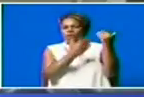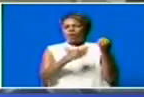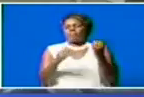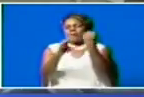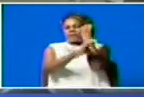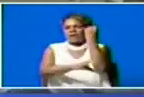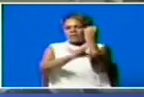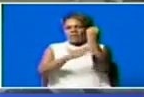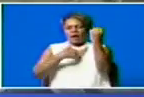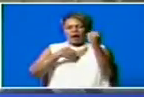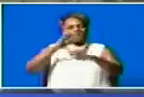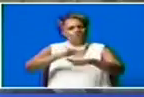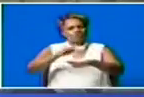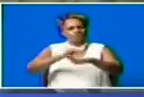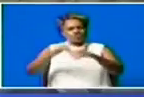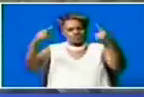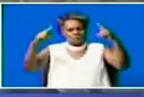a memorable championships.